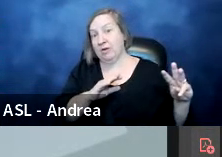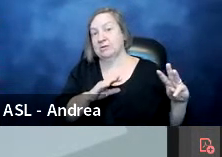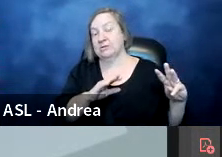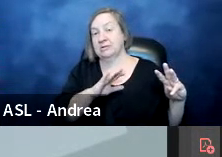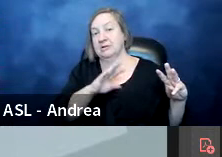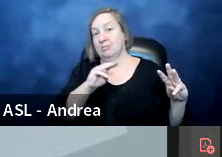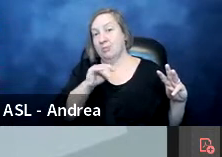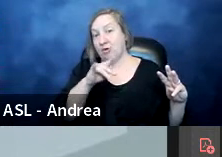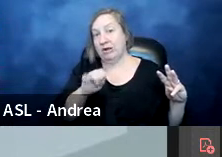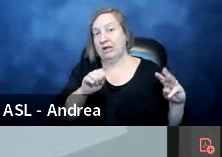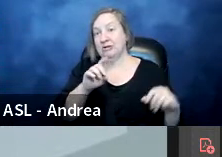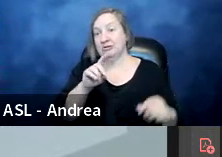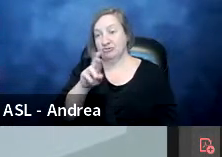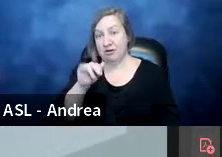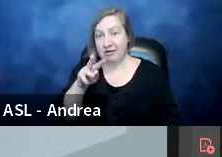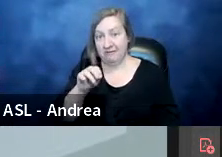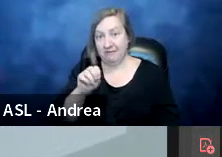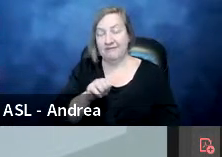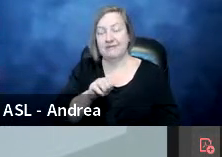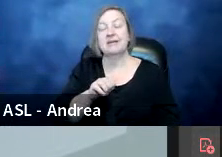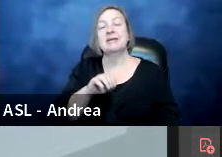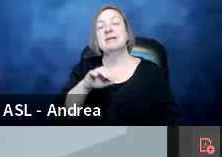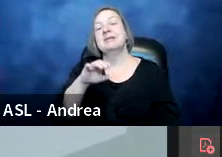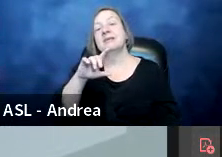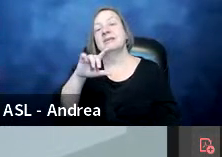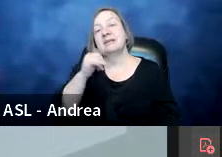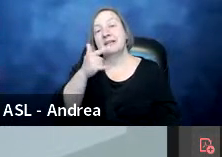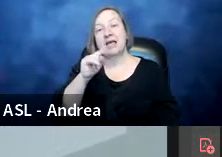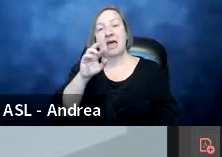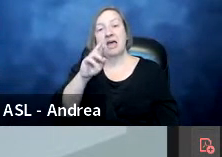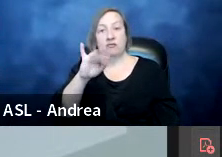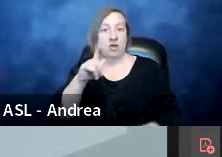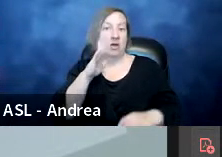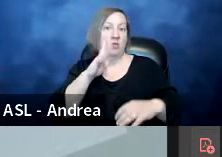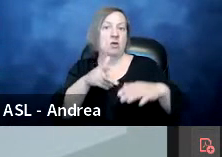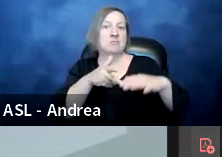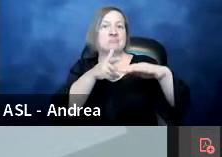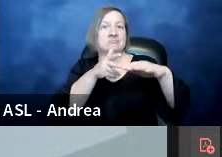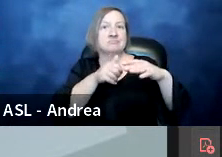Drive, the light rail extension underneath Marine Drive, over